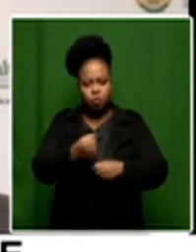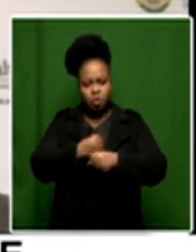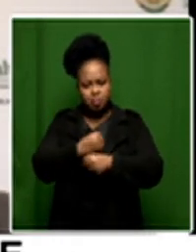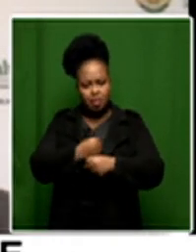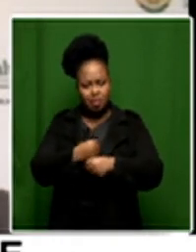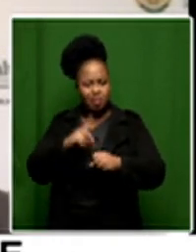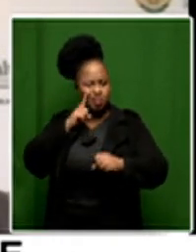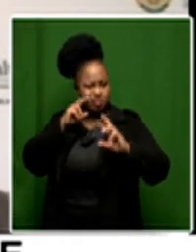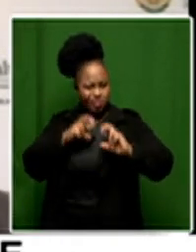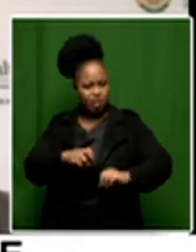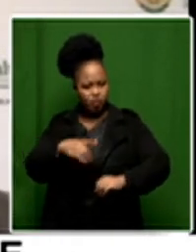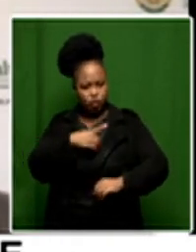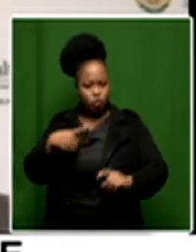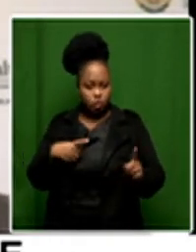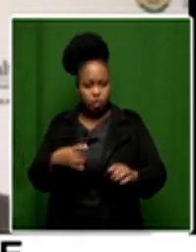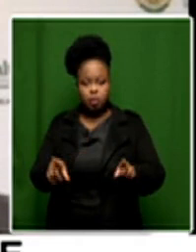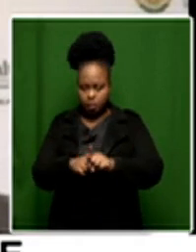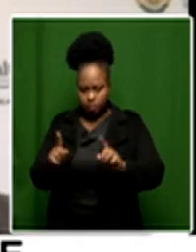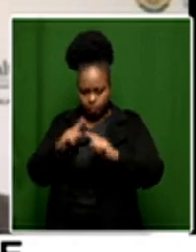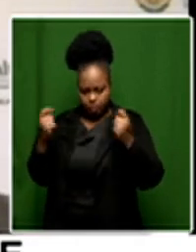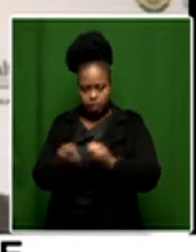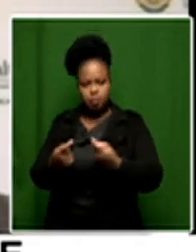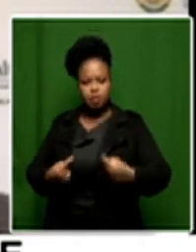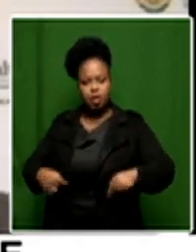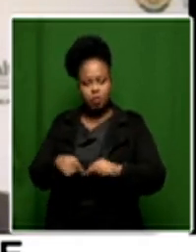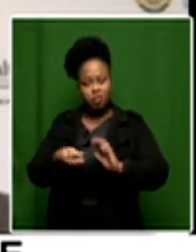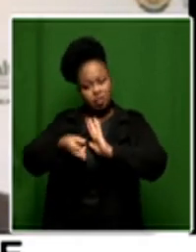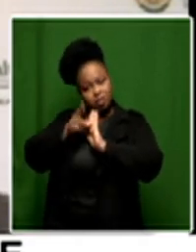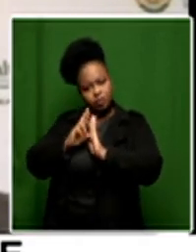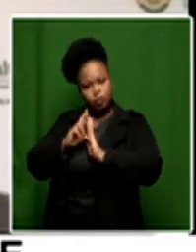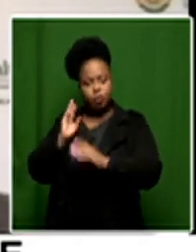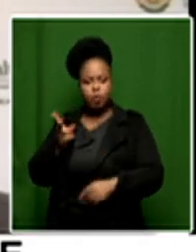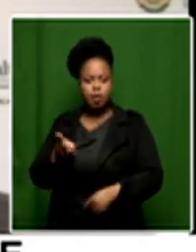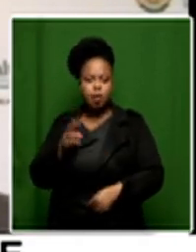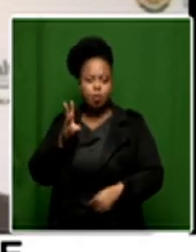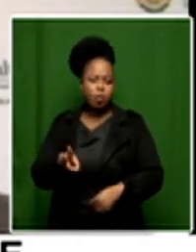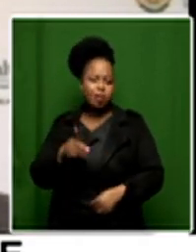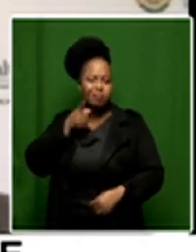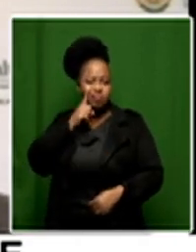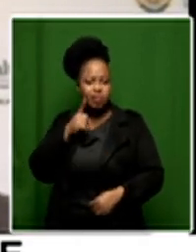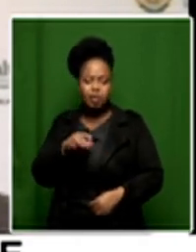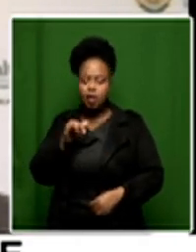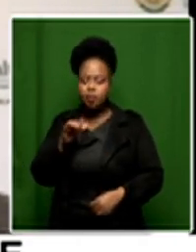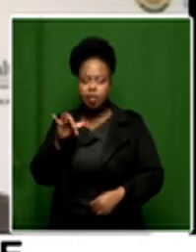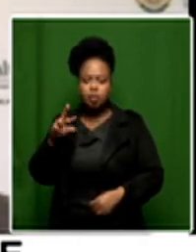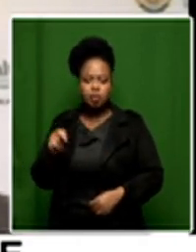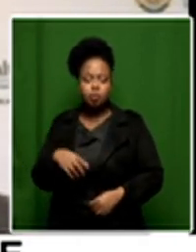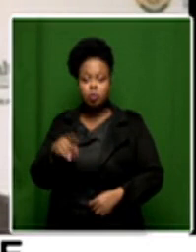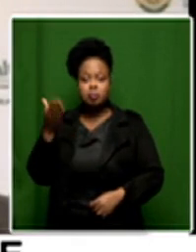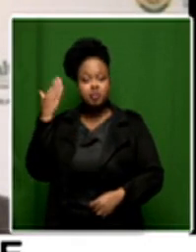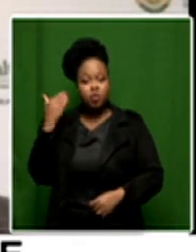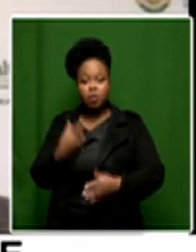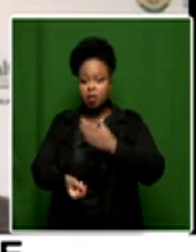trials on this, and that our teams are also going to be reviewing again the issue of Ivermectin. There was another review which was